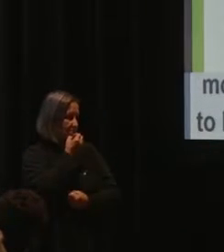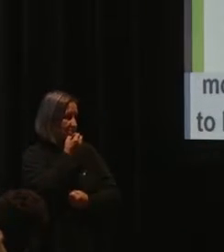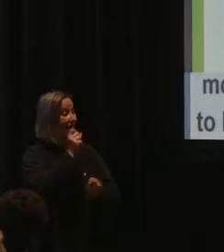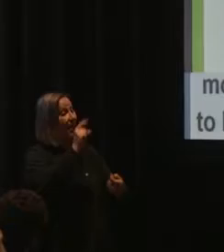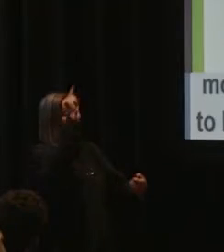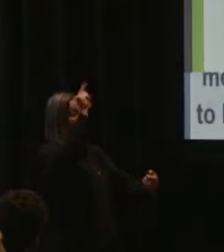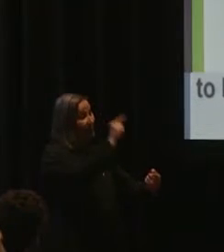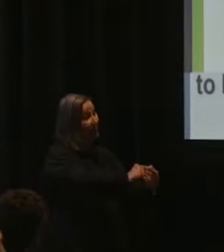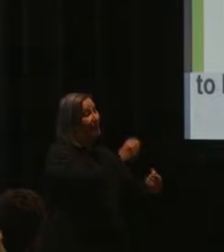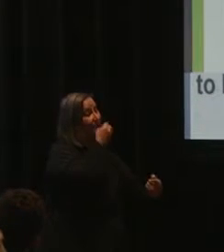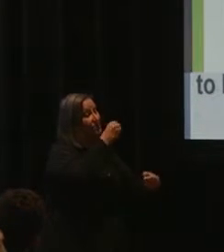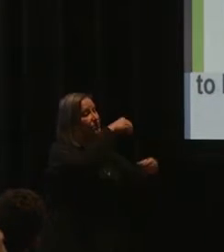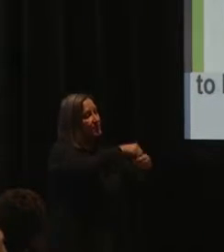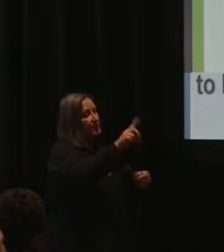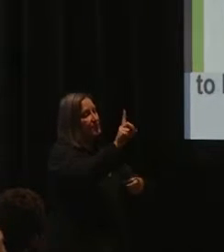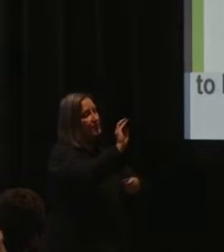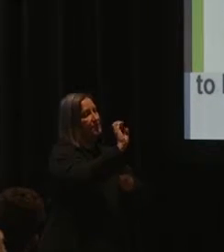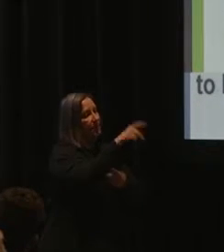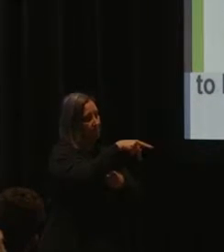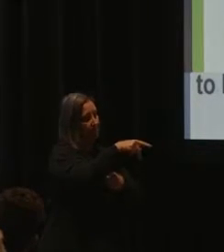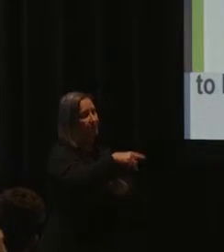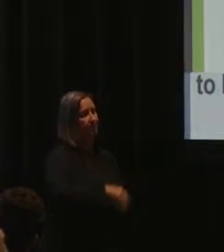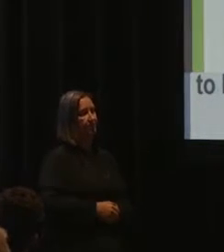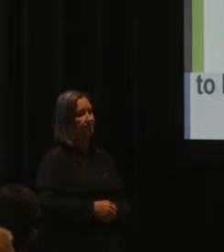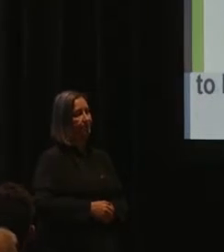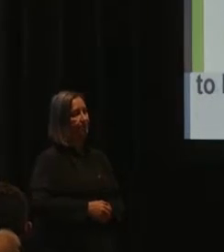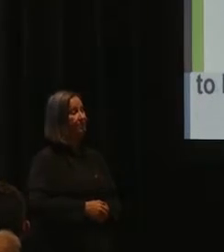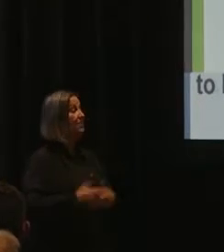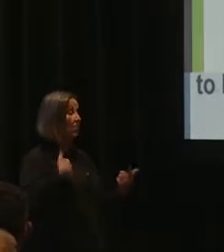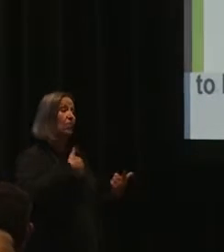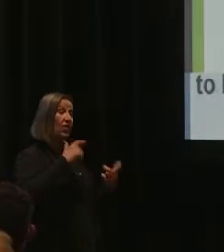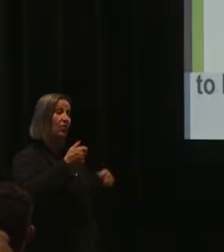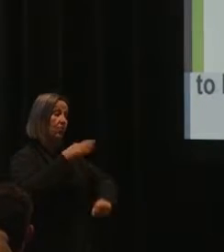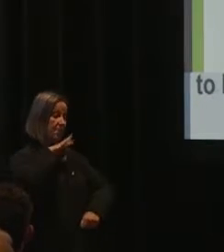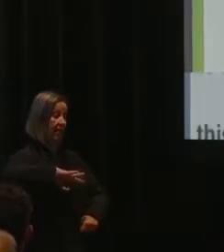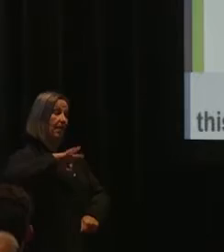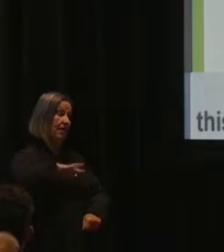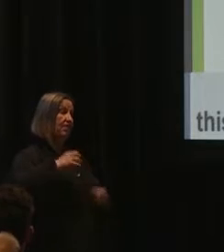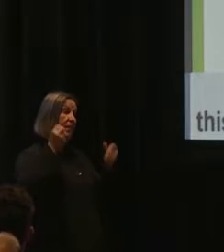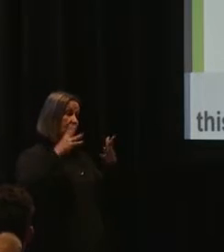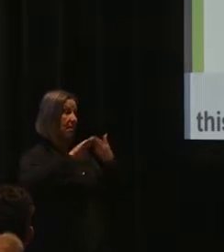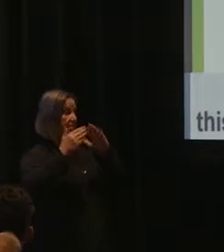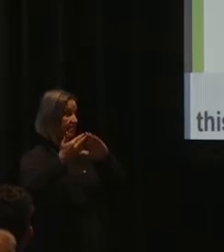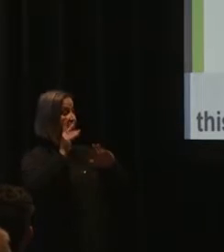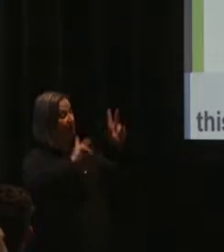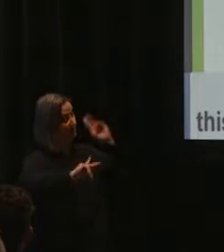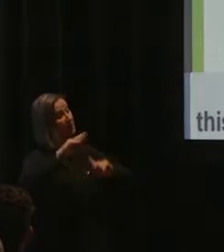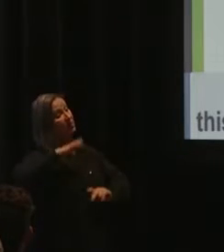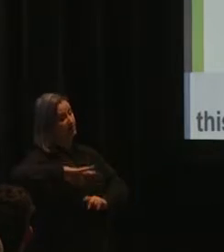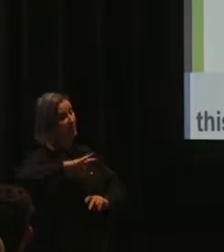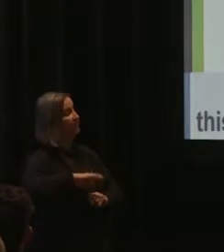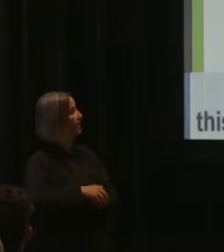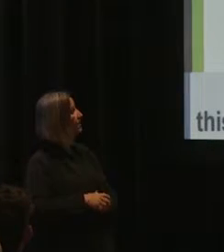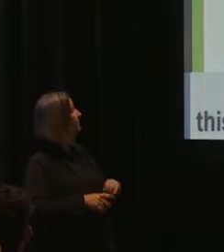Food service industries could greatly benefit from this opportunity. El Bucanero